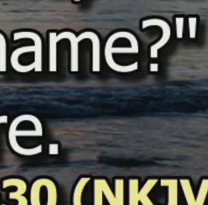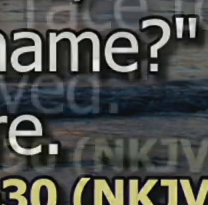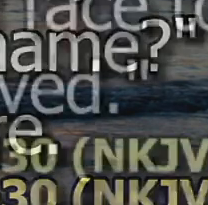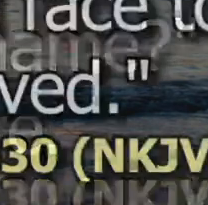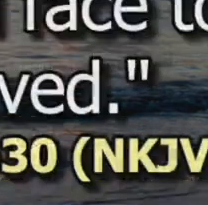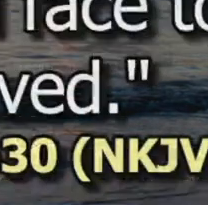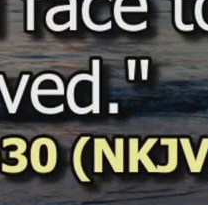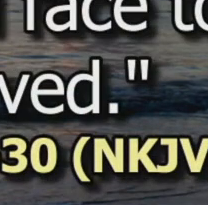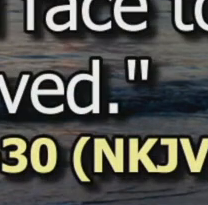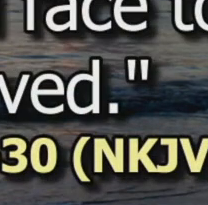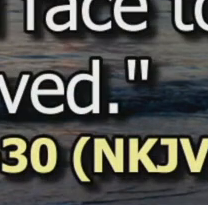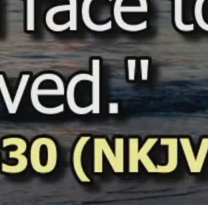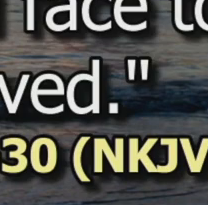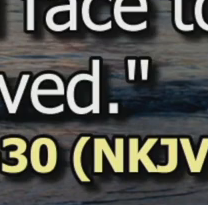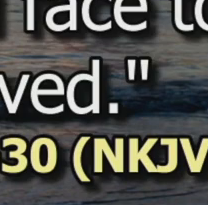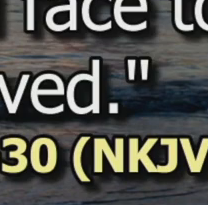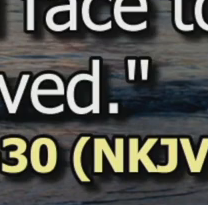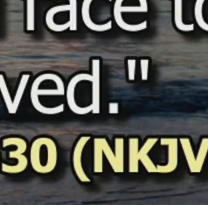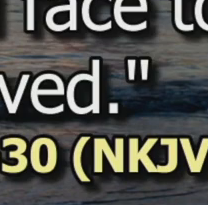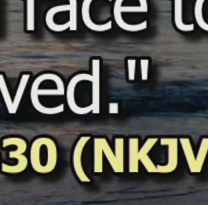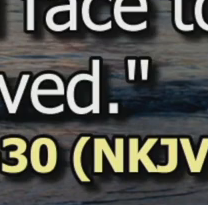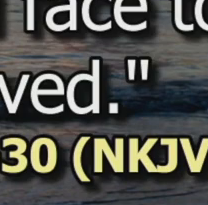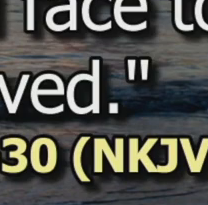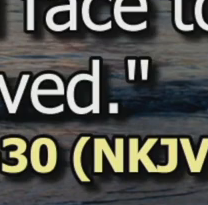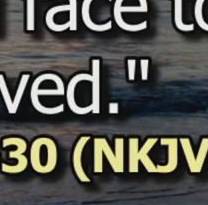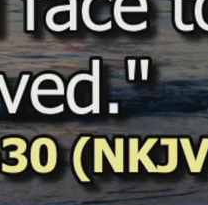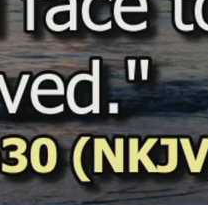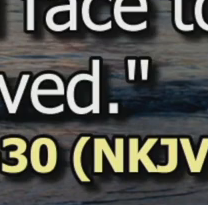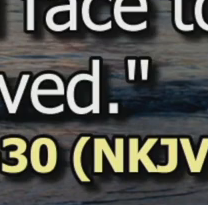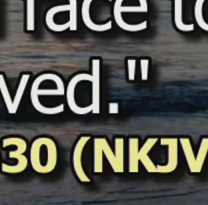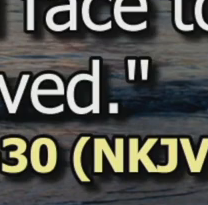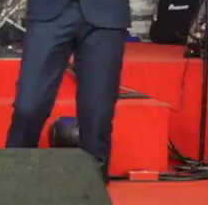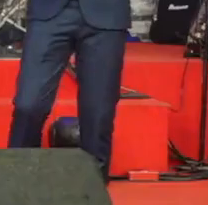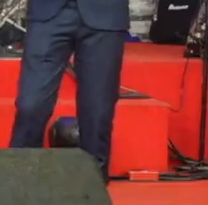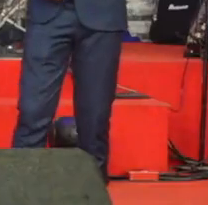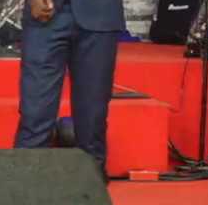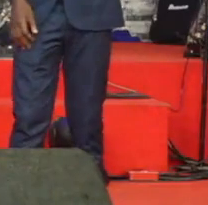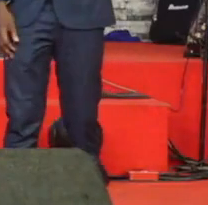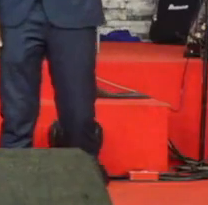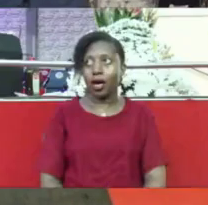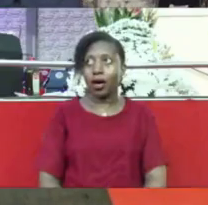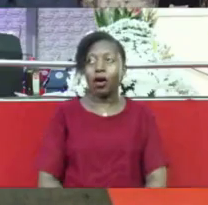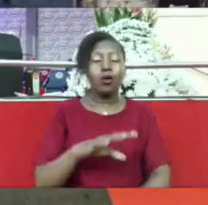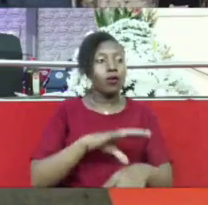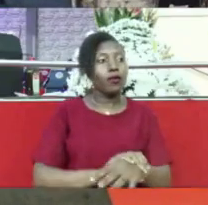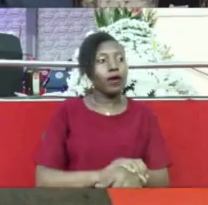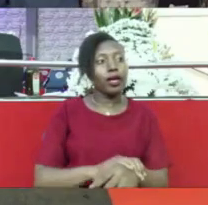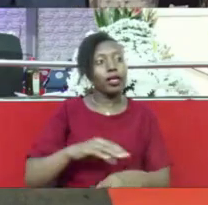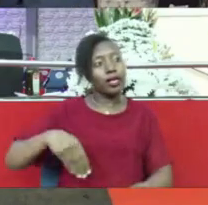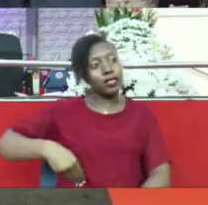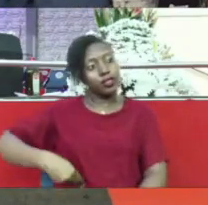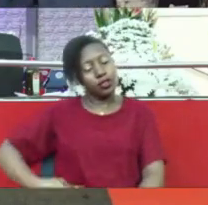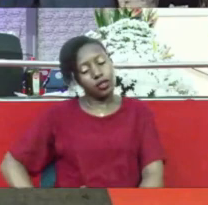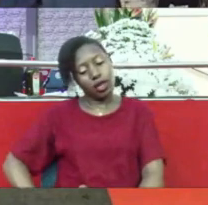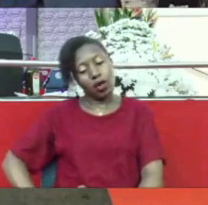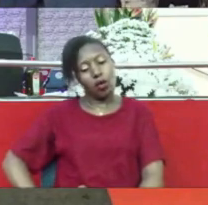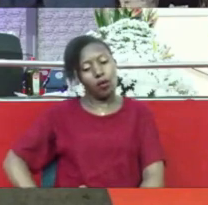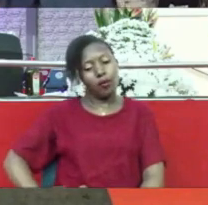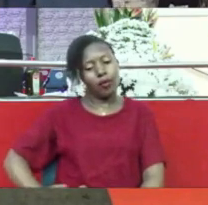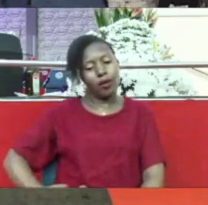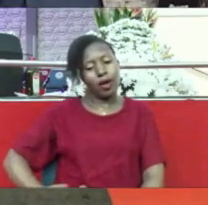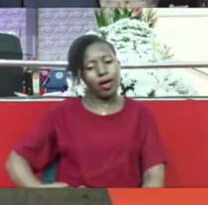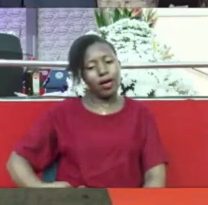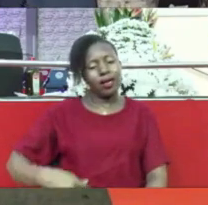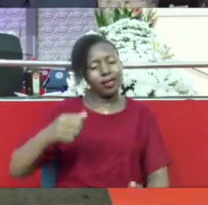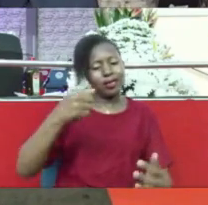there. Let's wind it up there. Now we find Jacob is struggling with